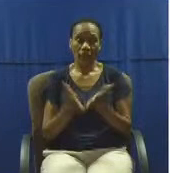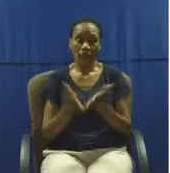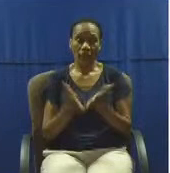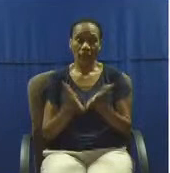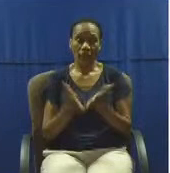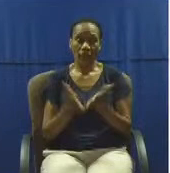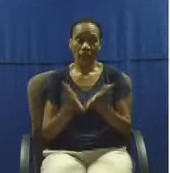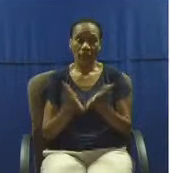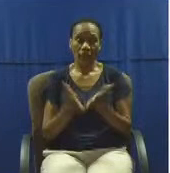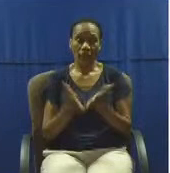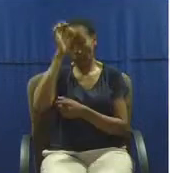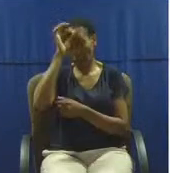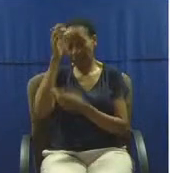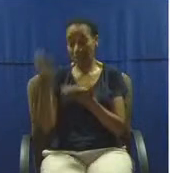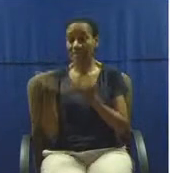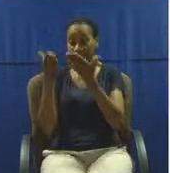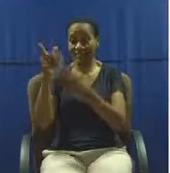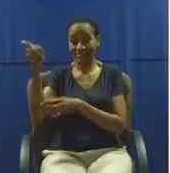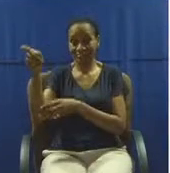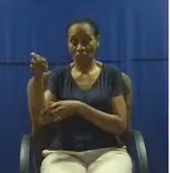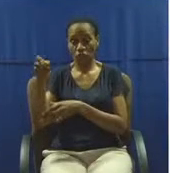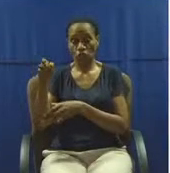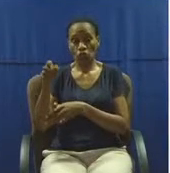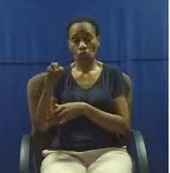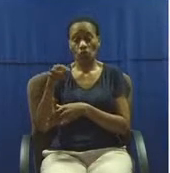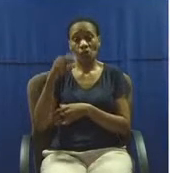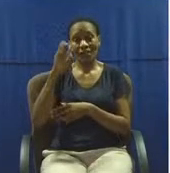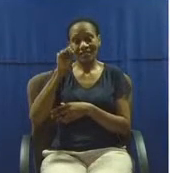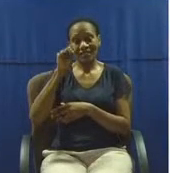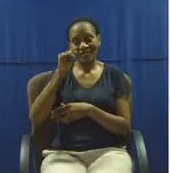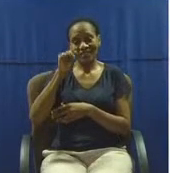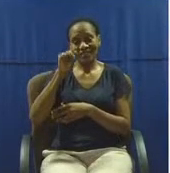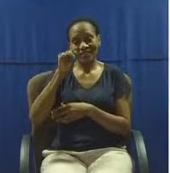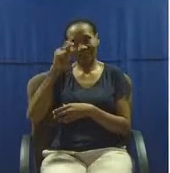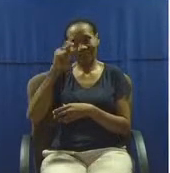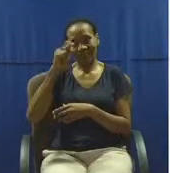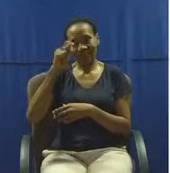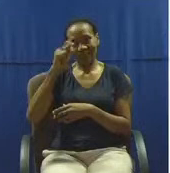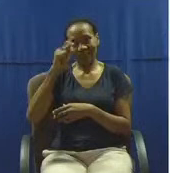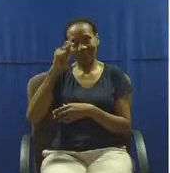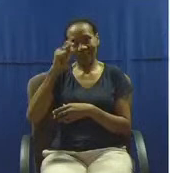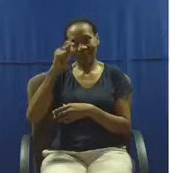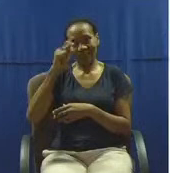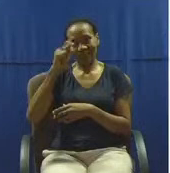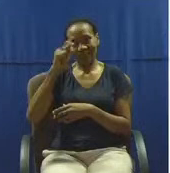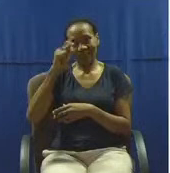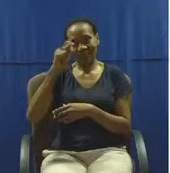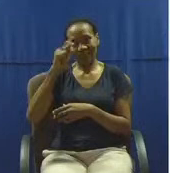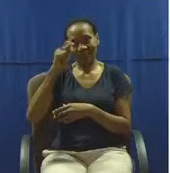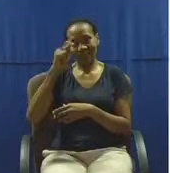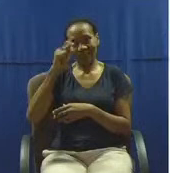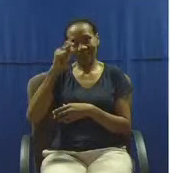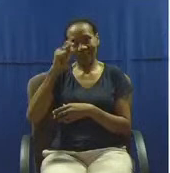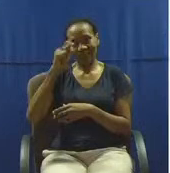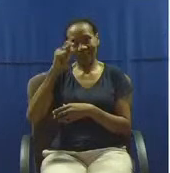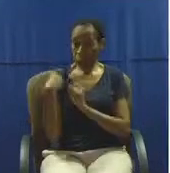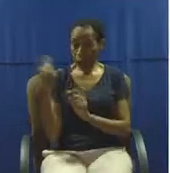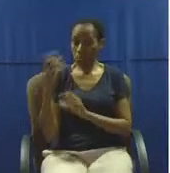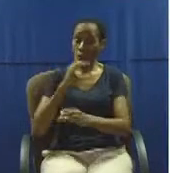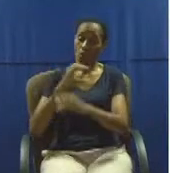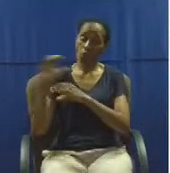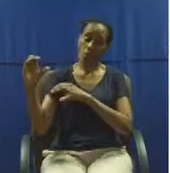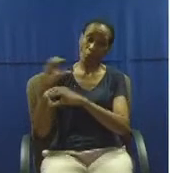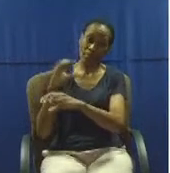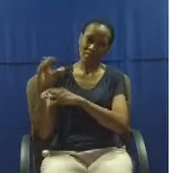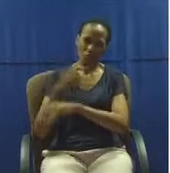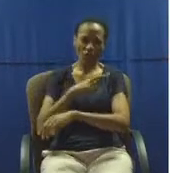African Police Service, General Kehla Sithole, and I have been in communication over